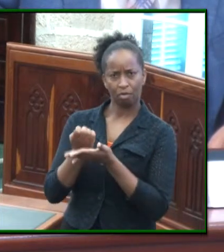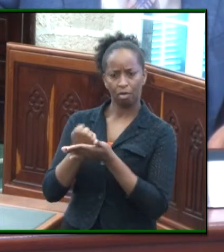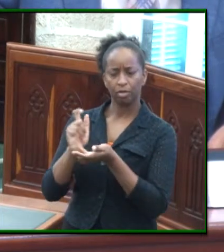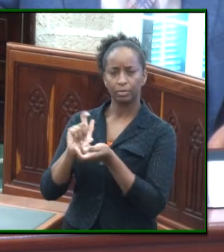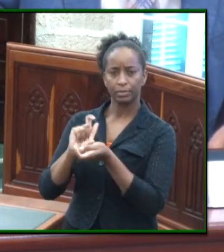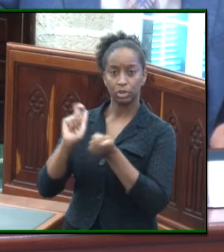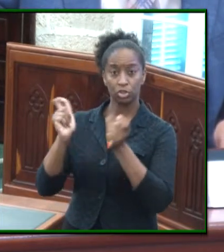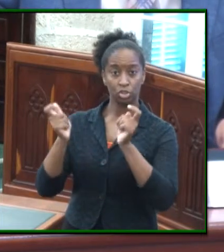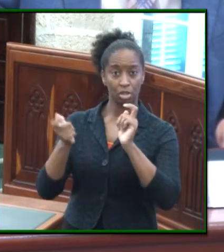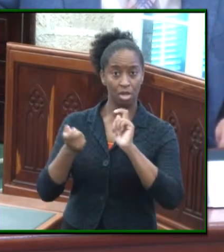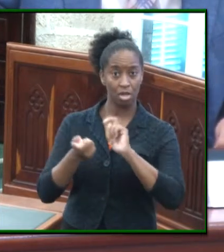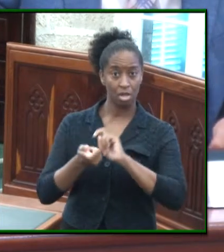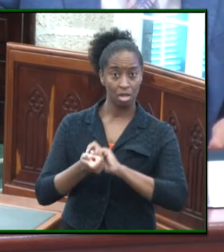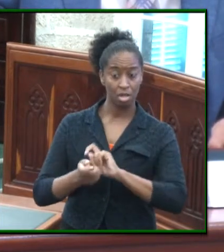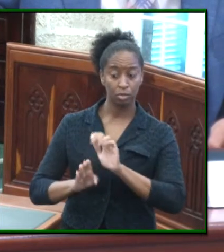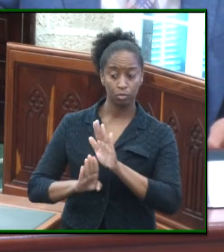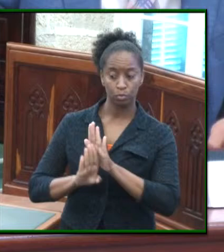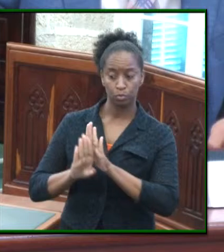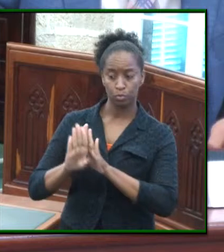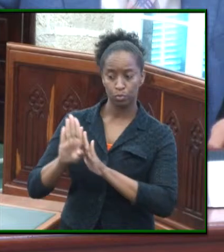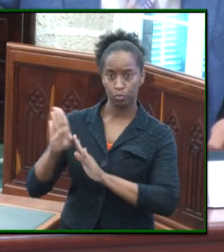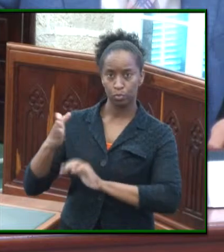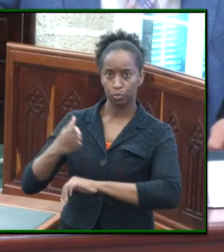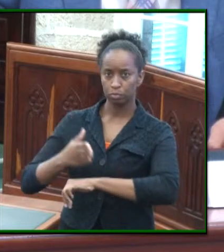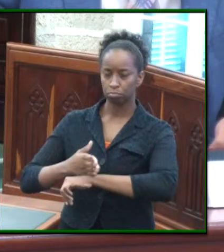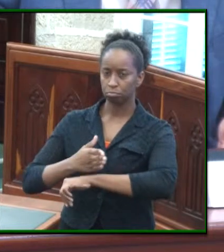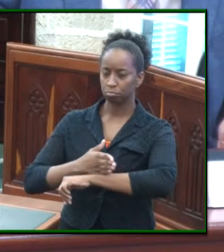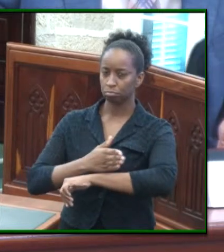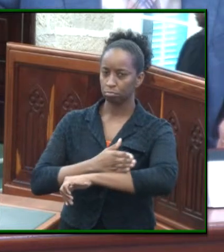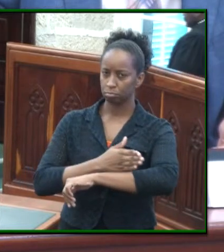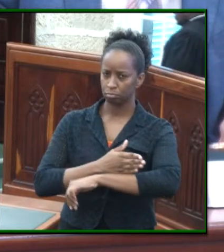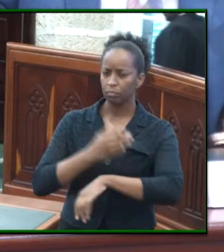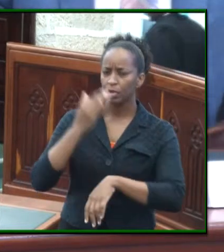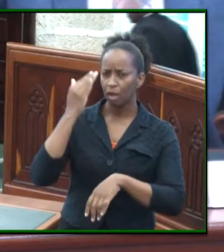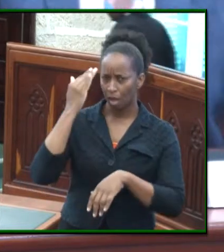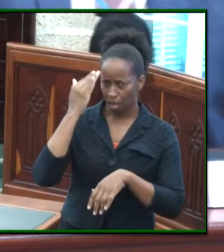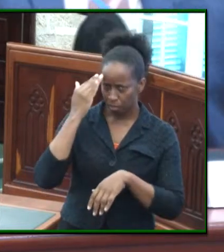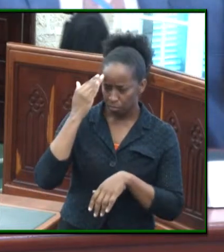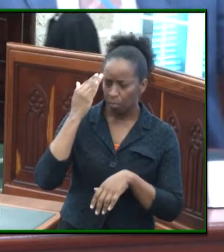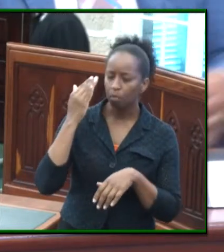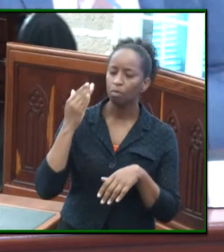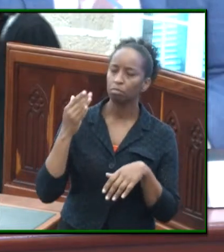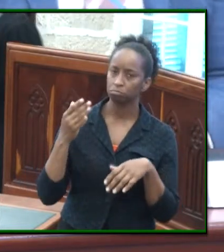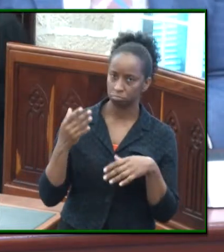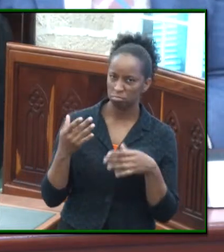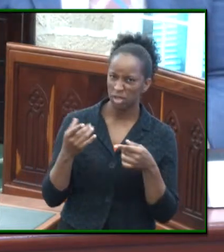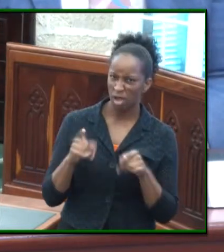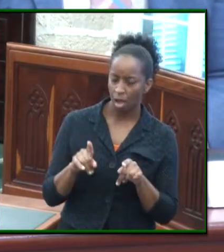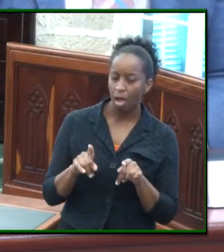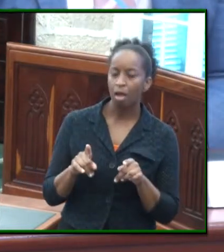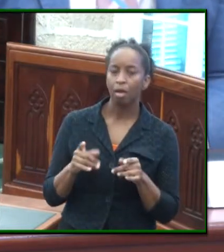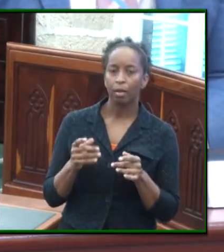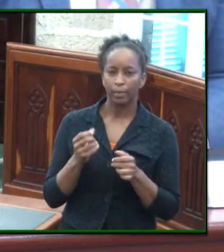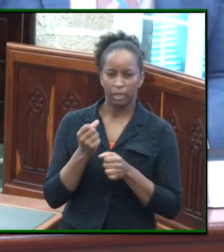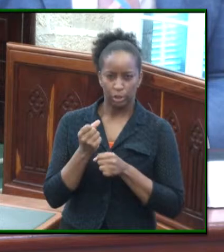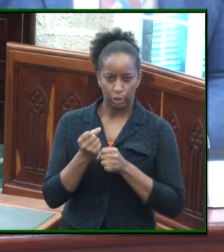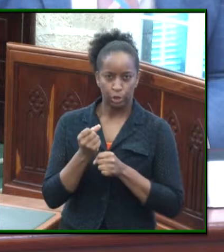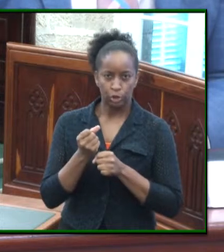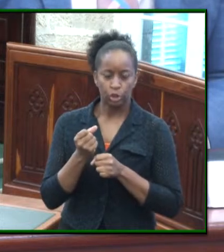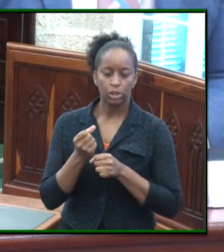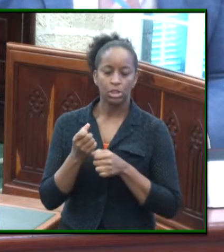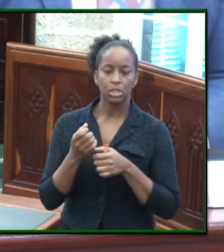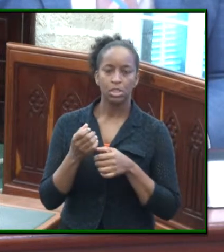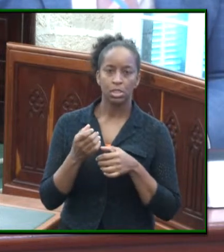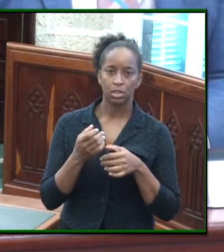investments being made in this country, the investors are looking for a speedy response from the